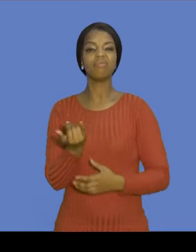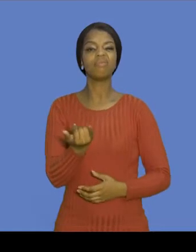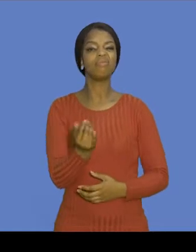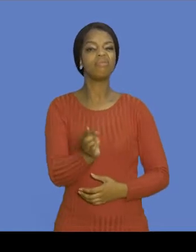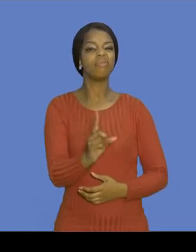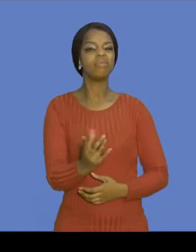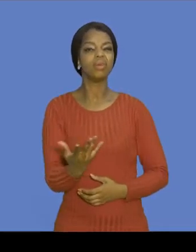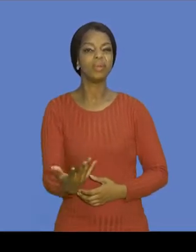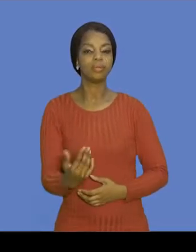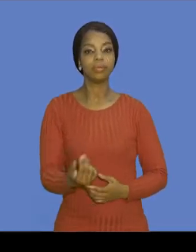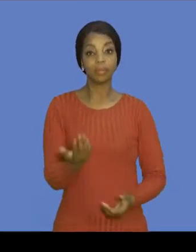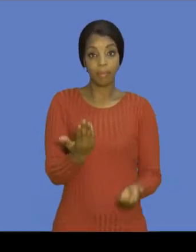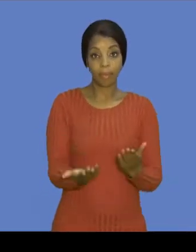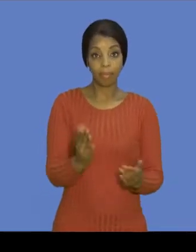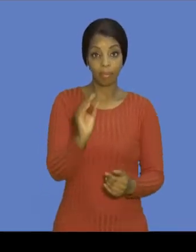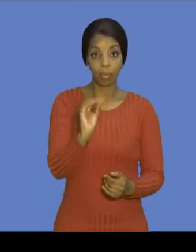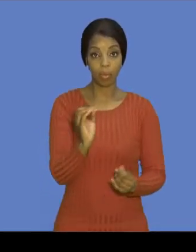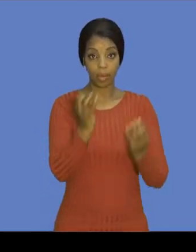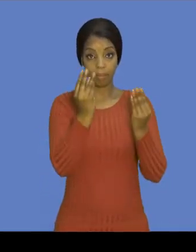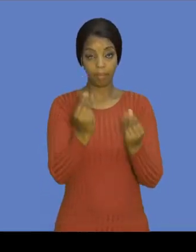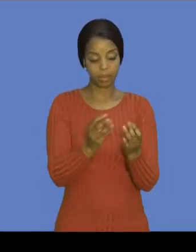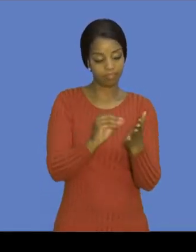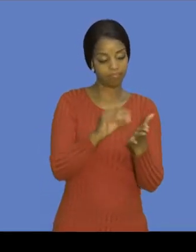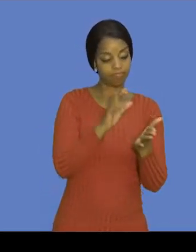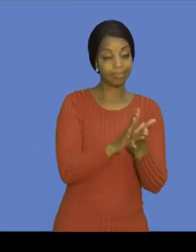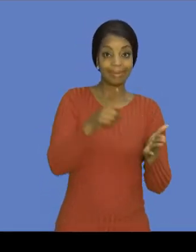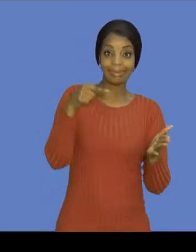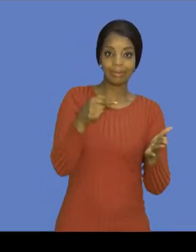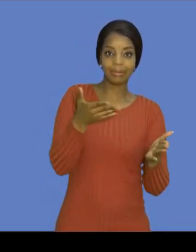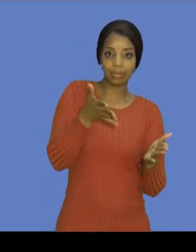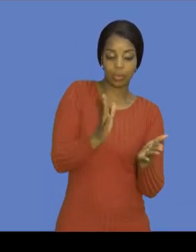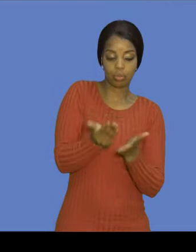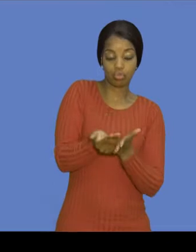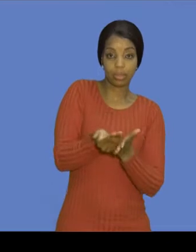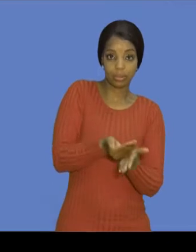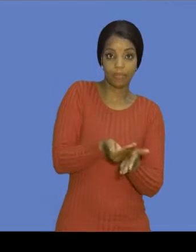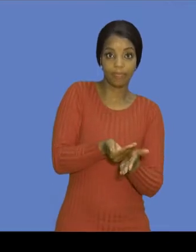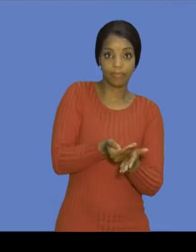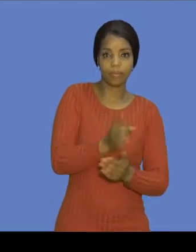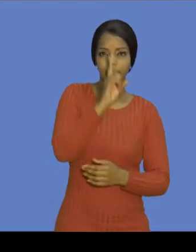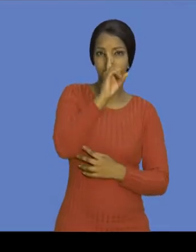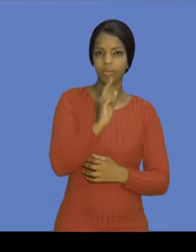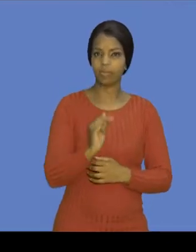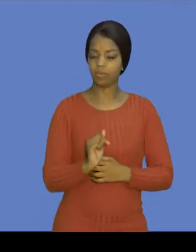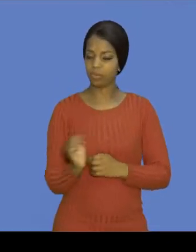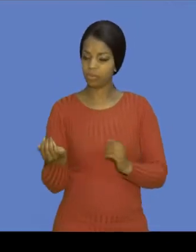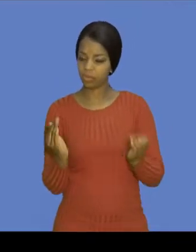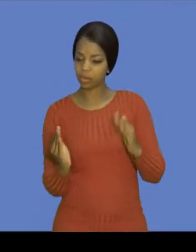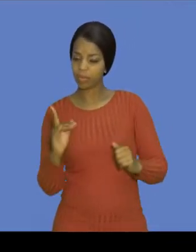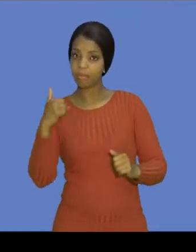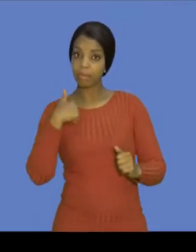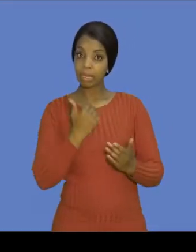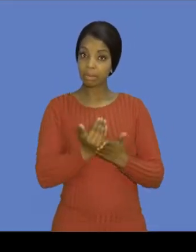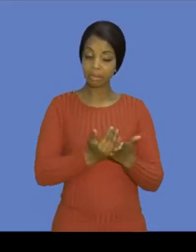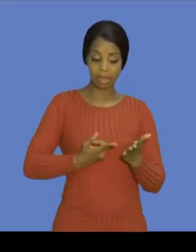that maybe you want to save, do you just take a moment and compare which one will give you the best benefit?